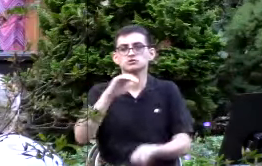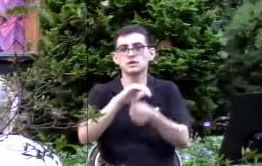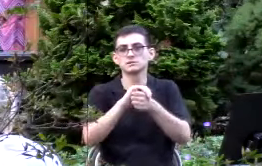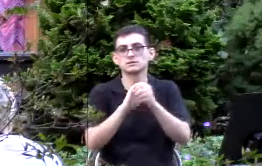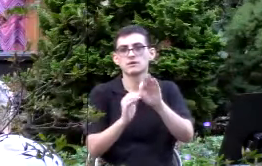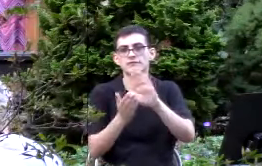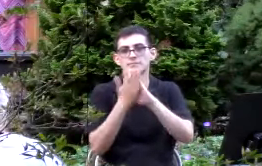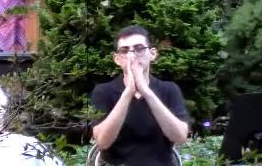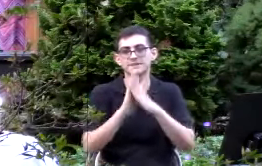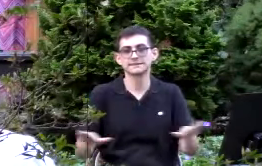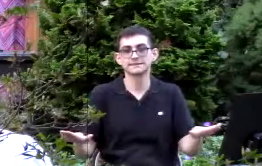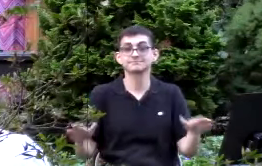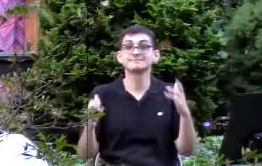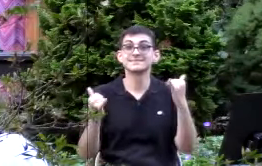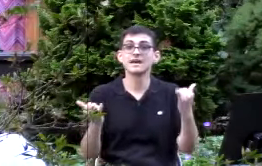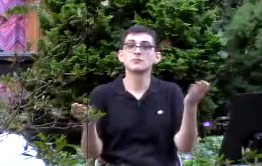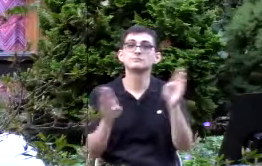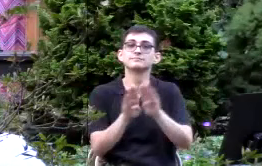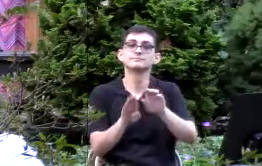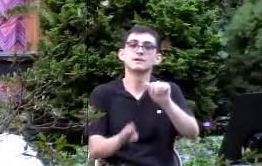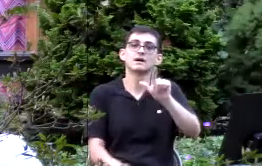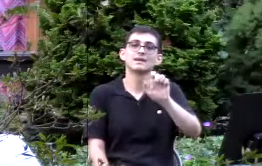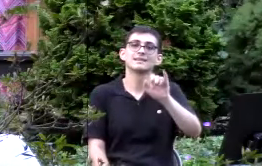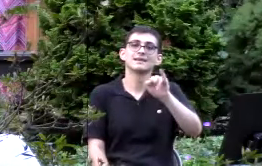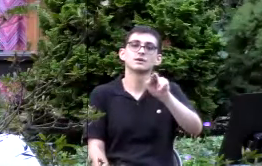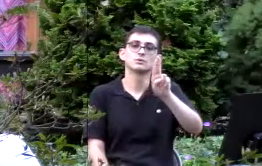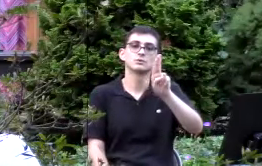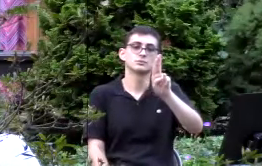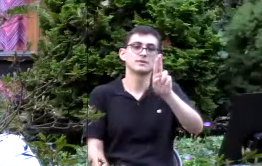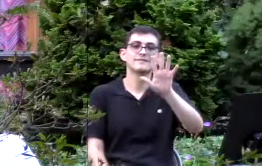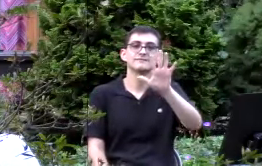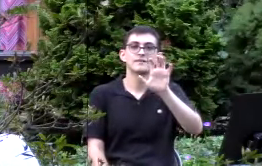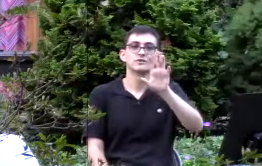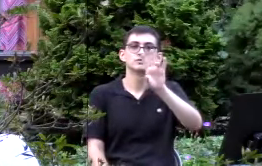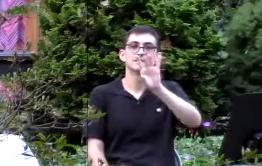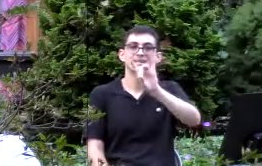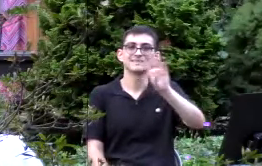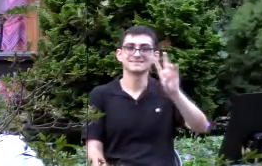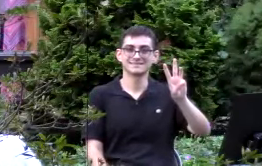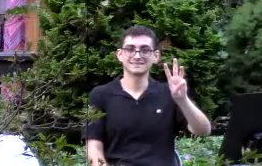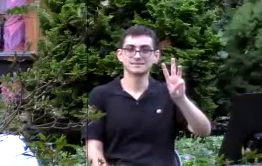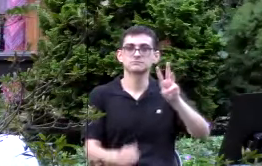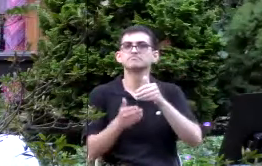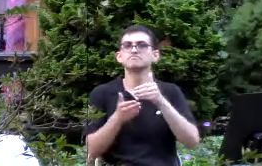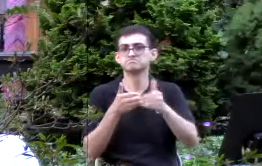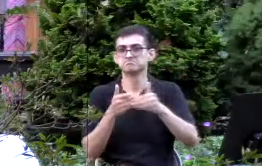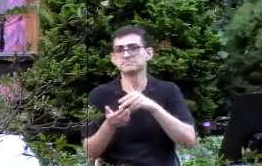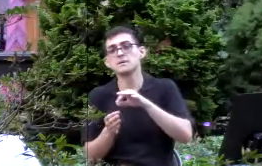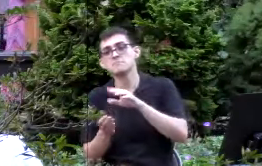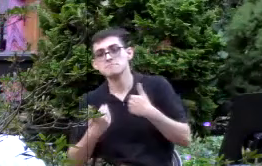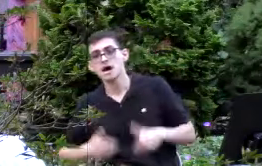prayers to the Elenu on page 586, for which we will invite you, please, in body or in spirit, to